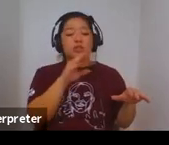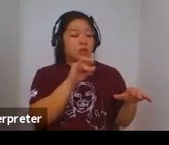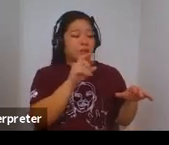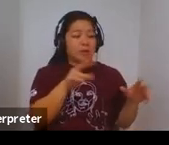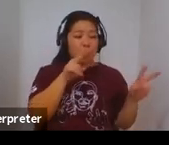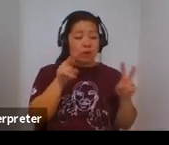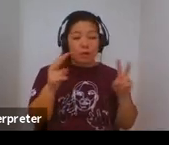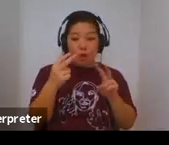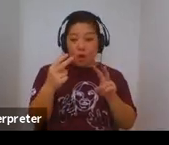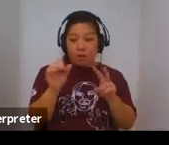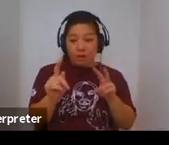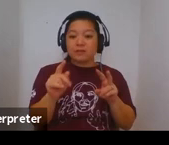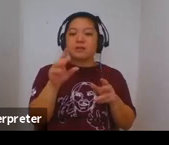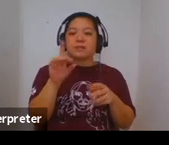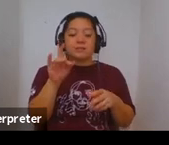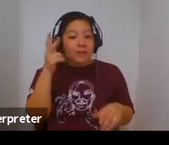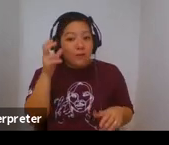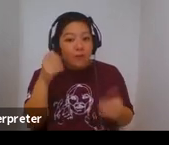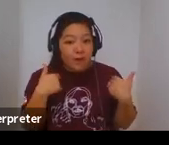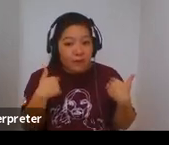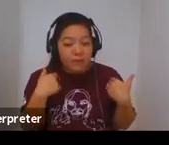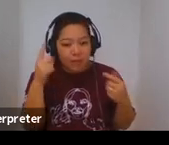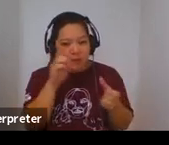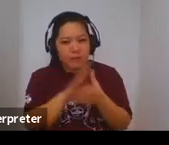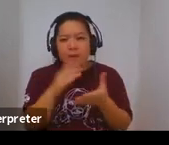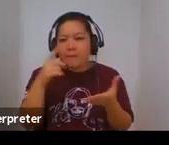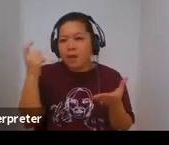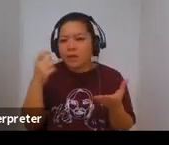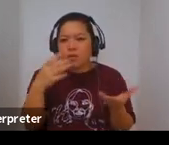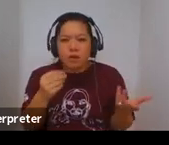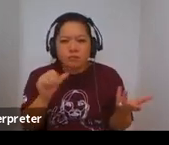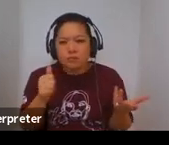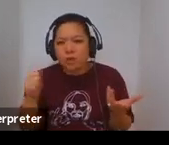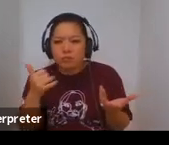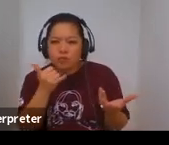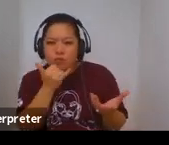just look at me. The devil would have you believe that things are black and white. That if one side is right, other side must be